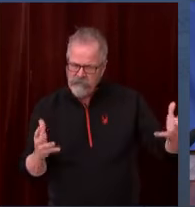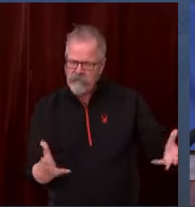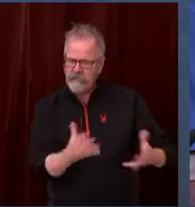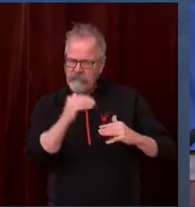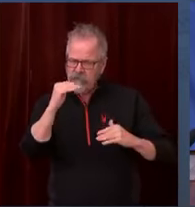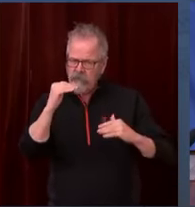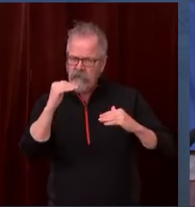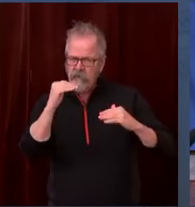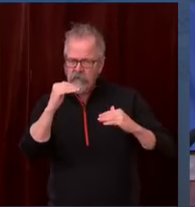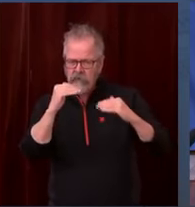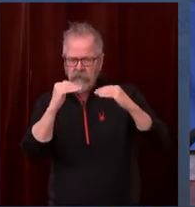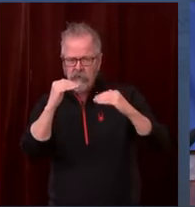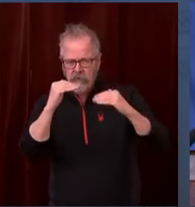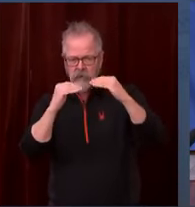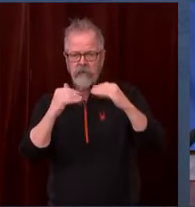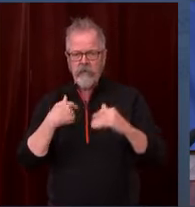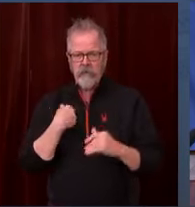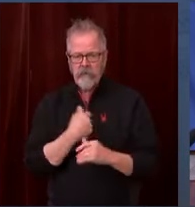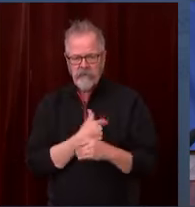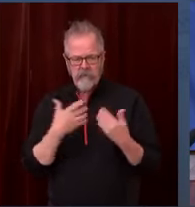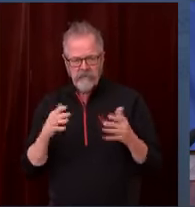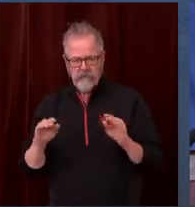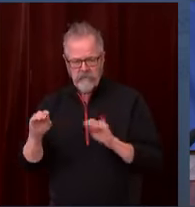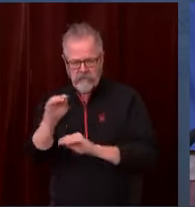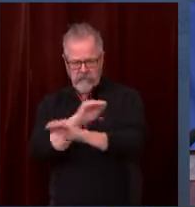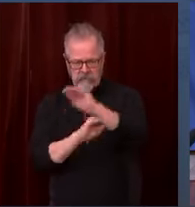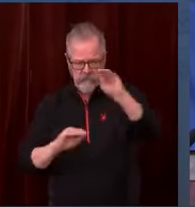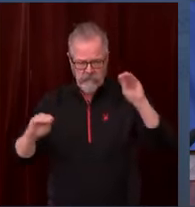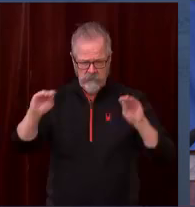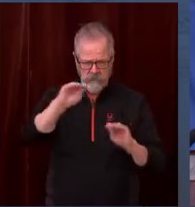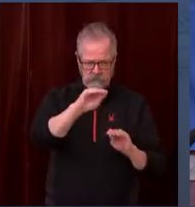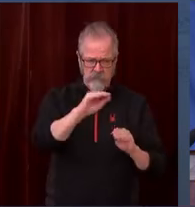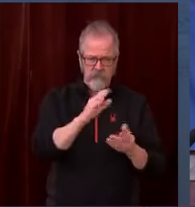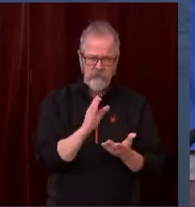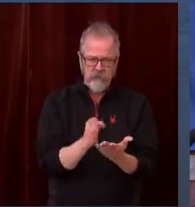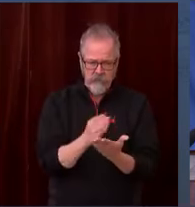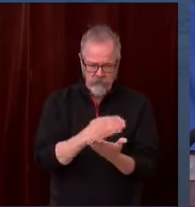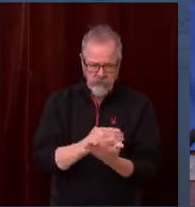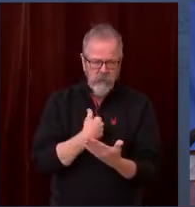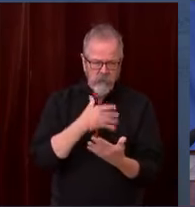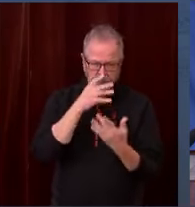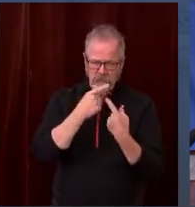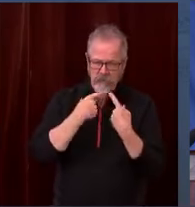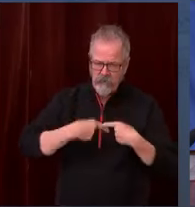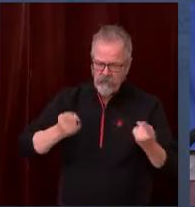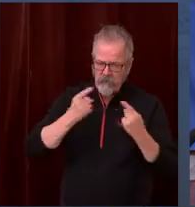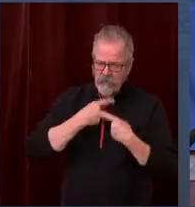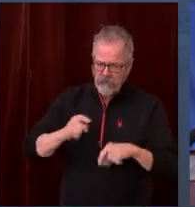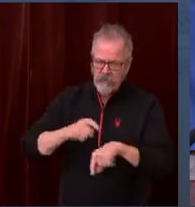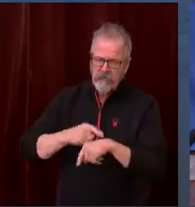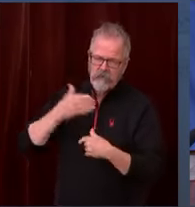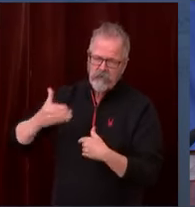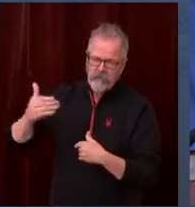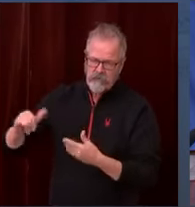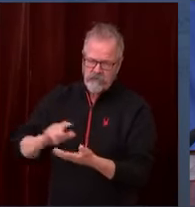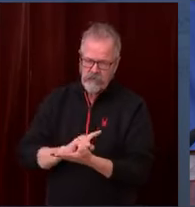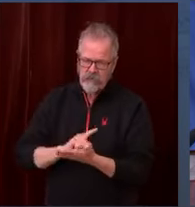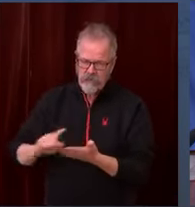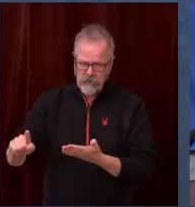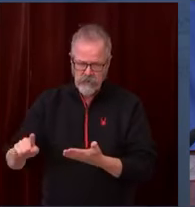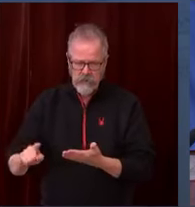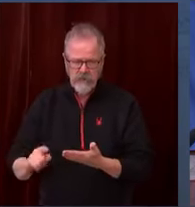and health policy and budget proposals, as well as some of the things we talk about today. We know we have to do